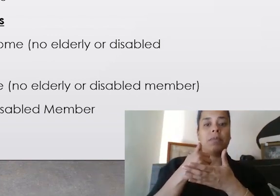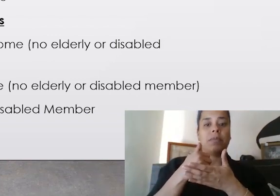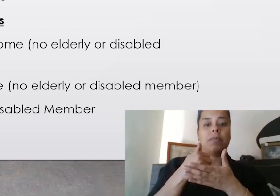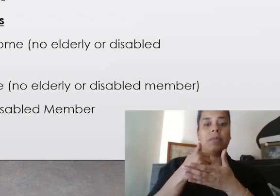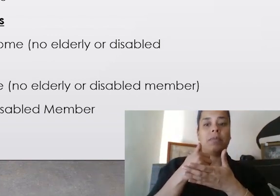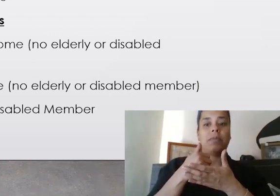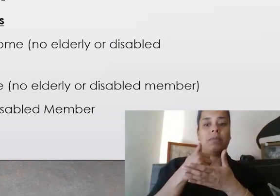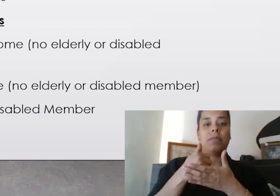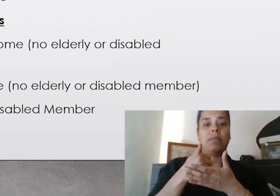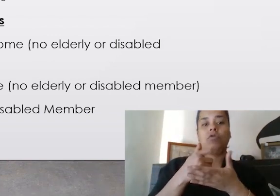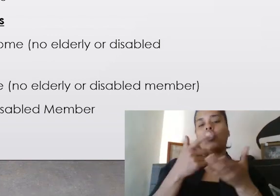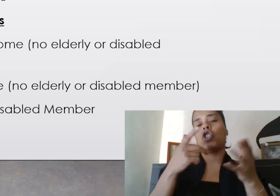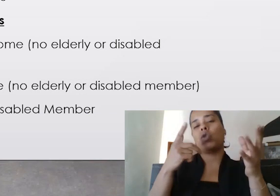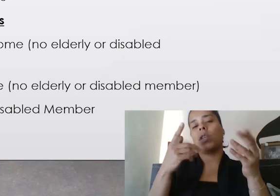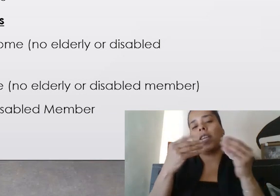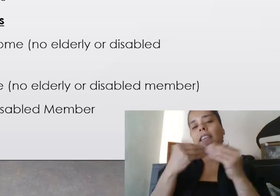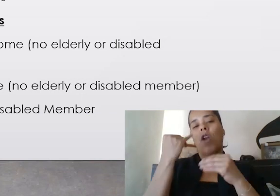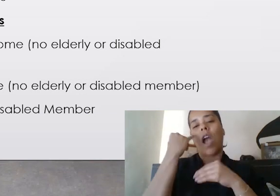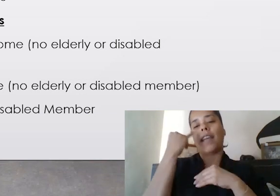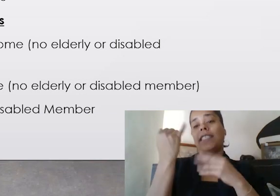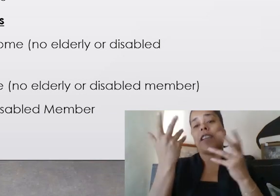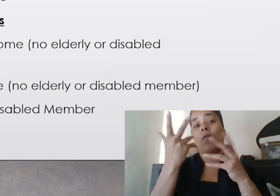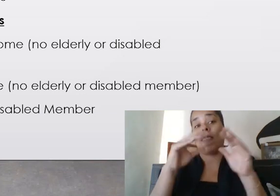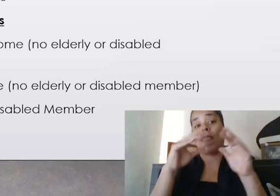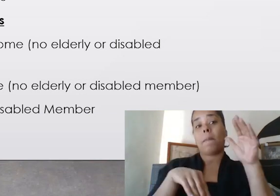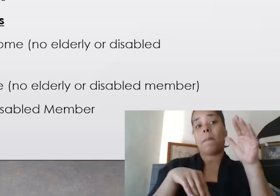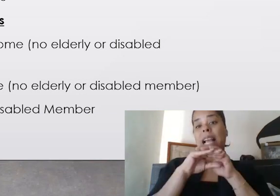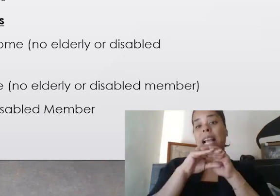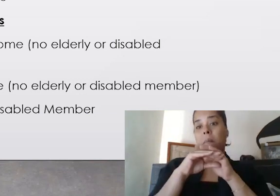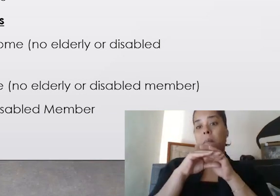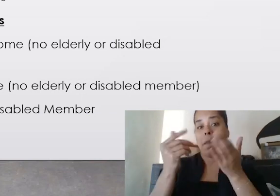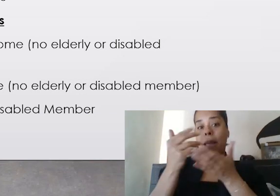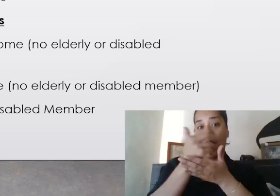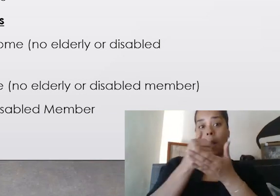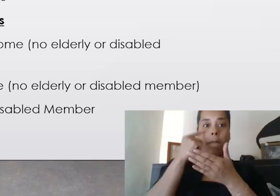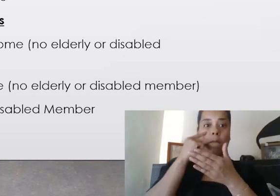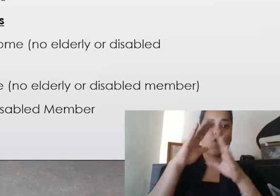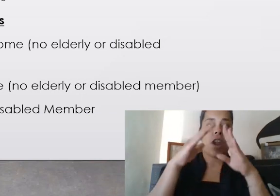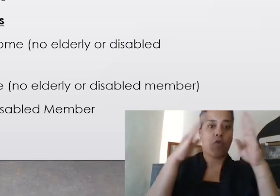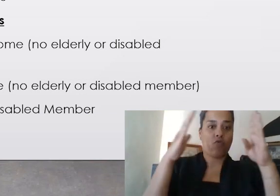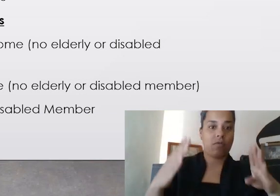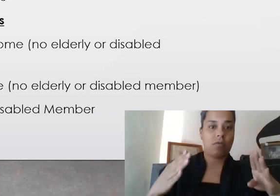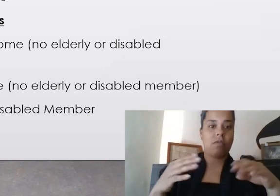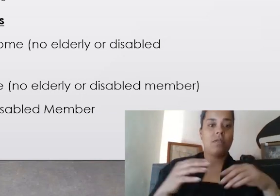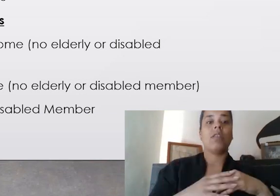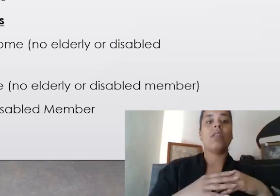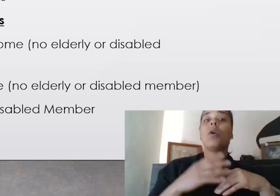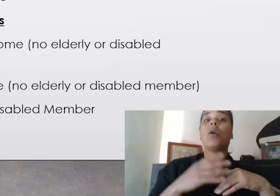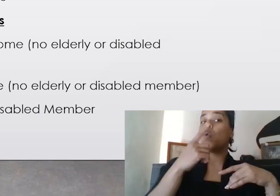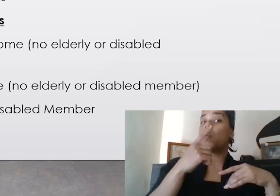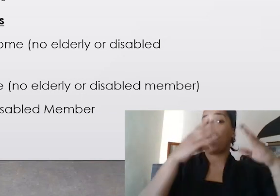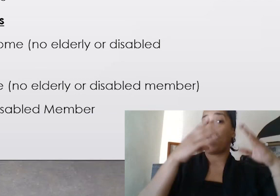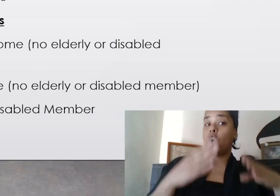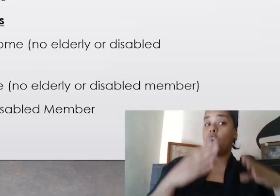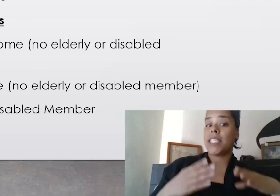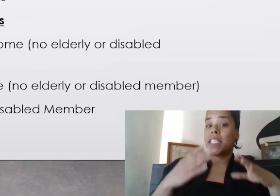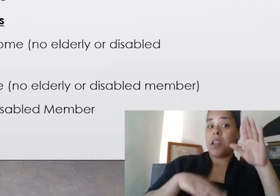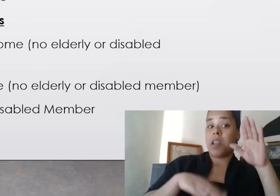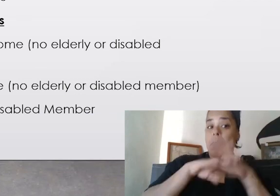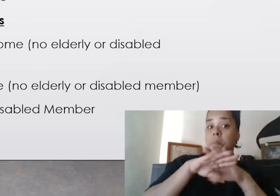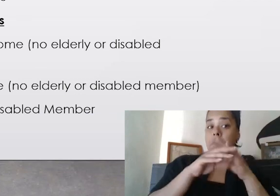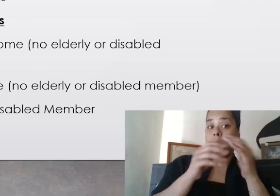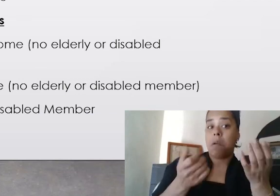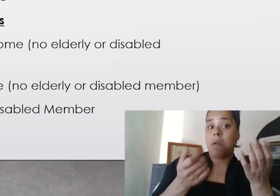maximum benefit amount would be based on your household. So if you're one person, the allotted amount, the maximum you can get for one